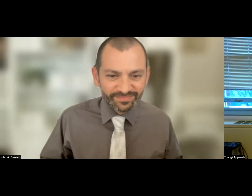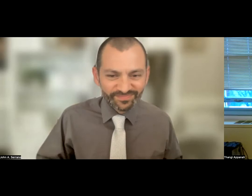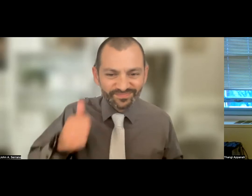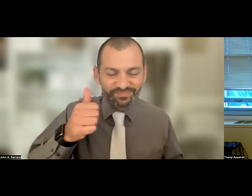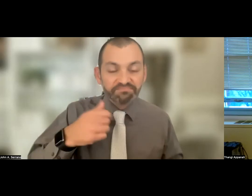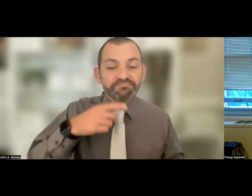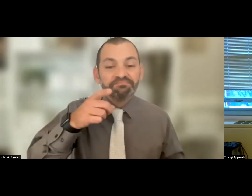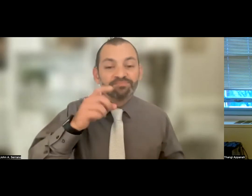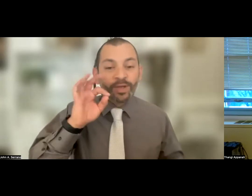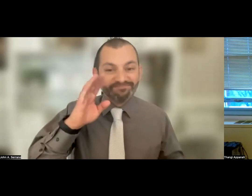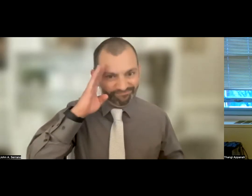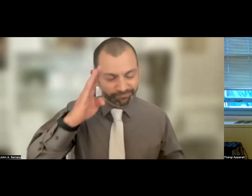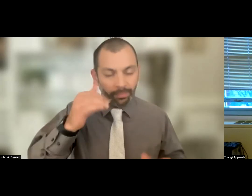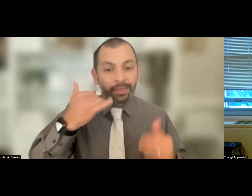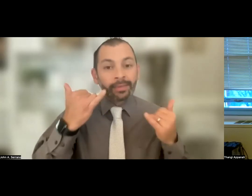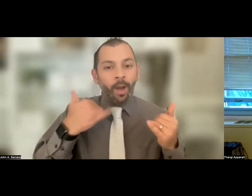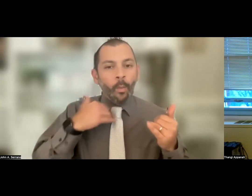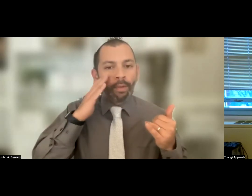forward to presenting today as well.